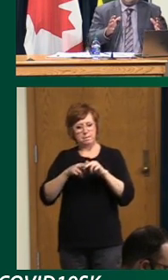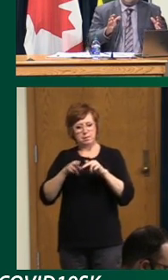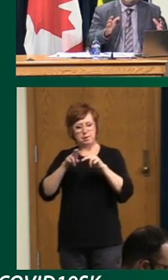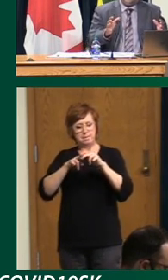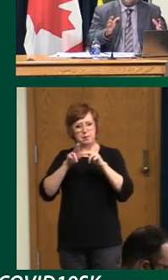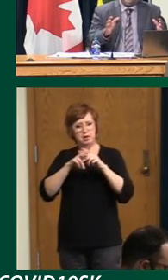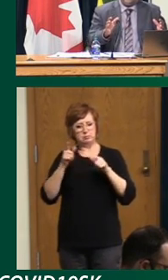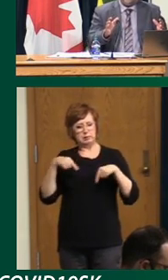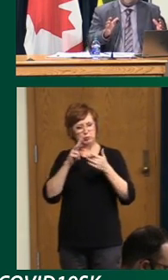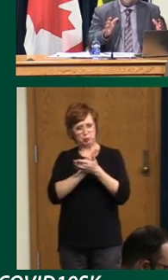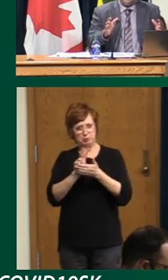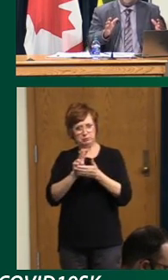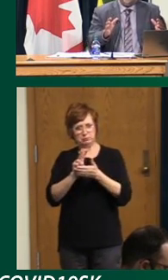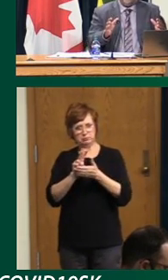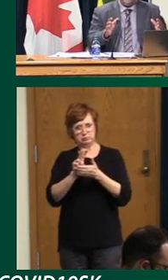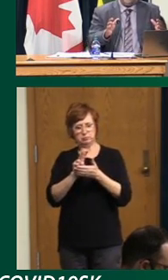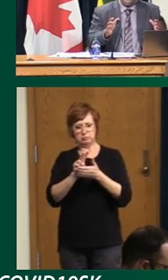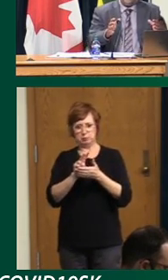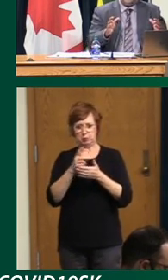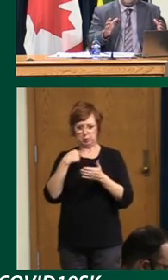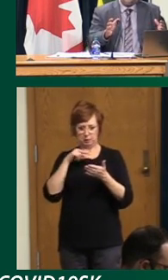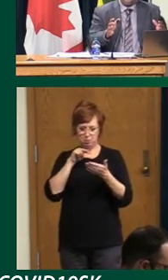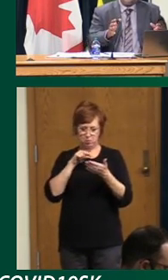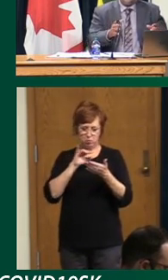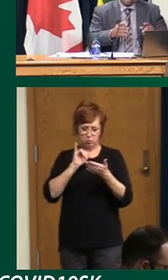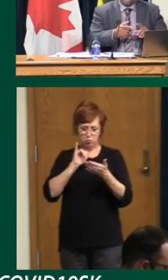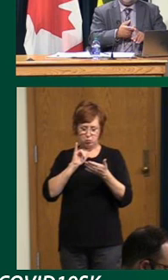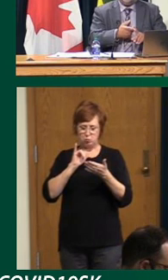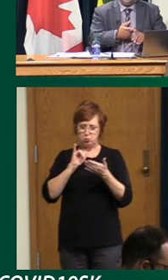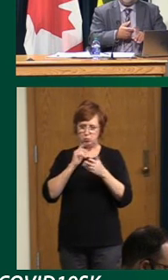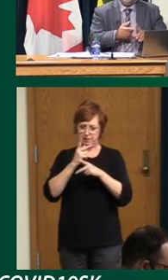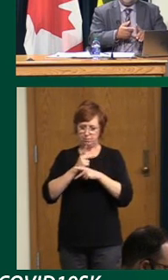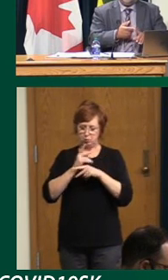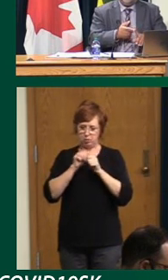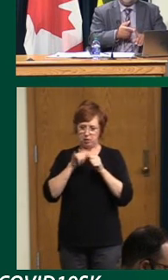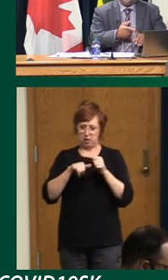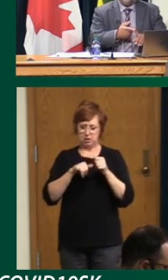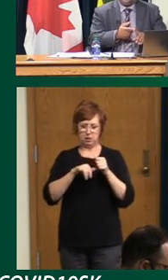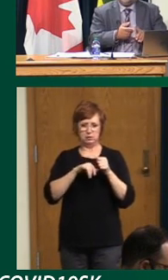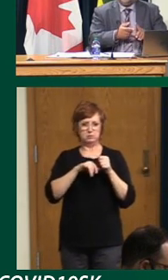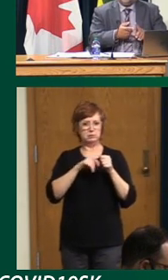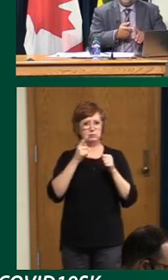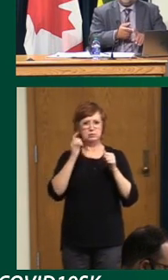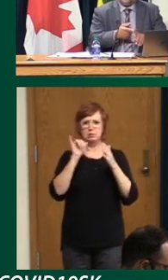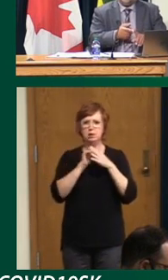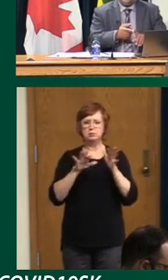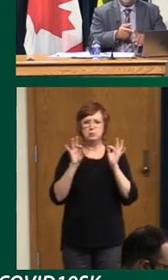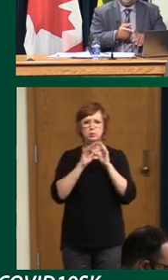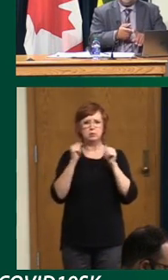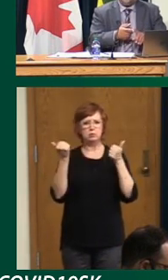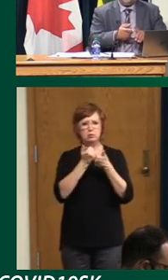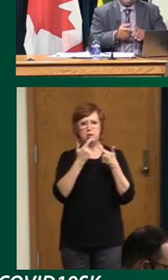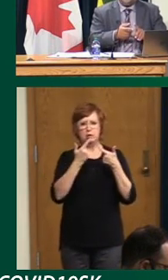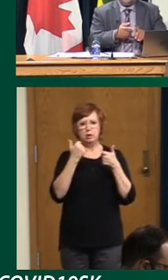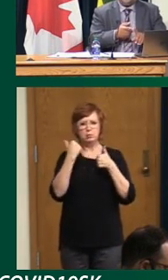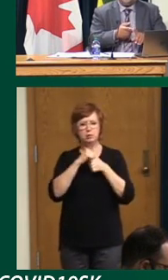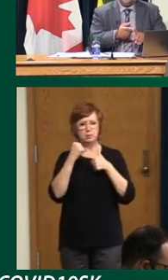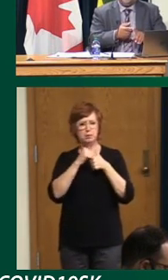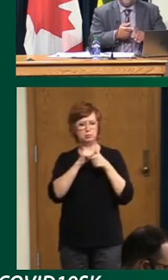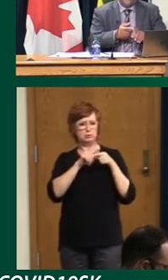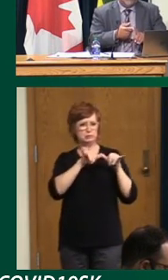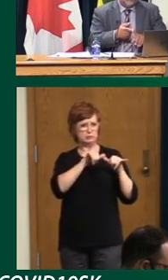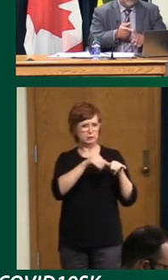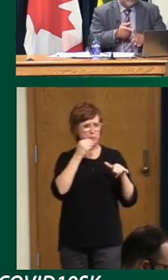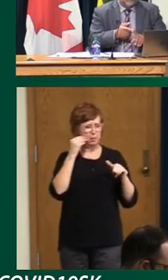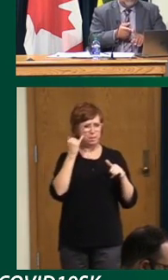all need to reduce our number of contacts. We all need to examine where are we going. Is it essential? Stay home as much as possible. Go